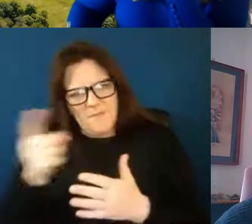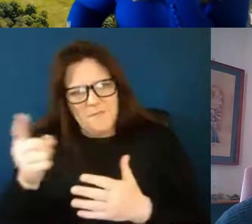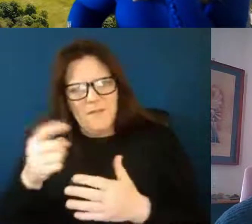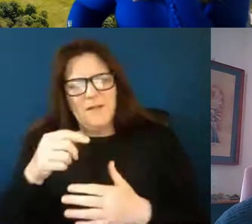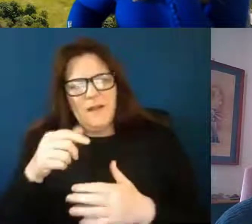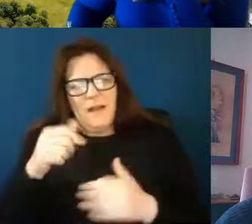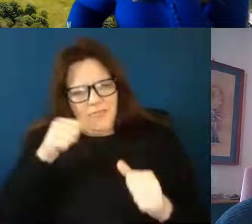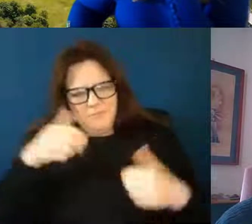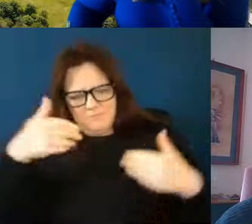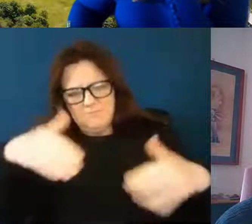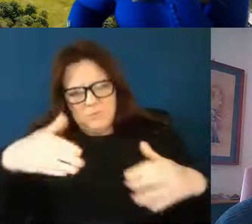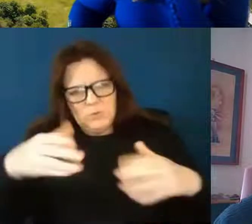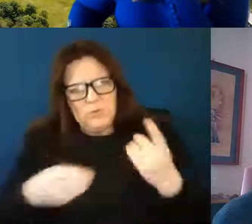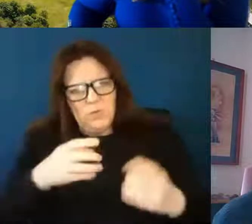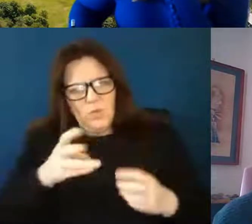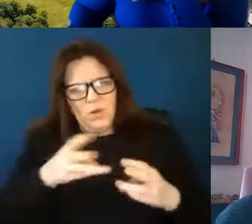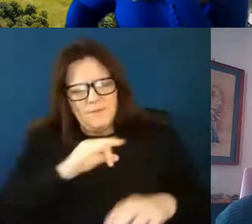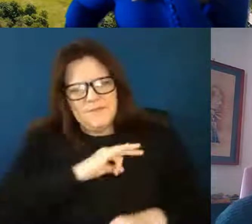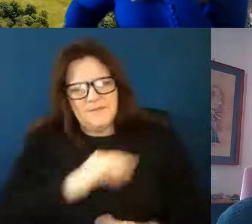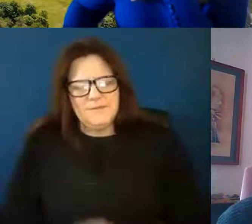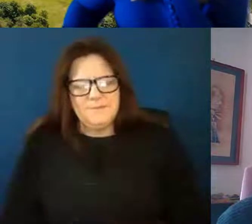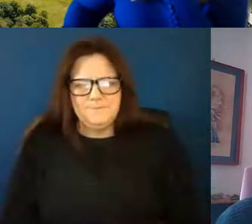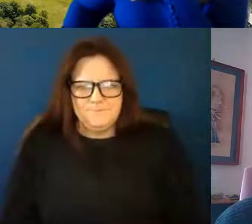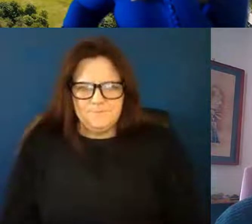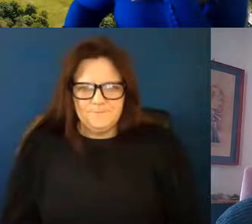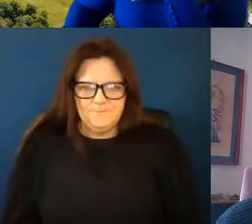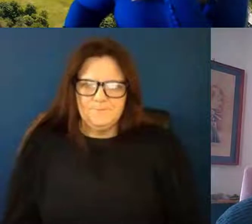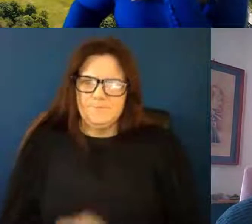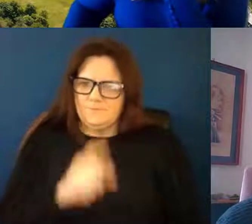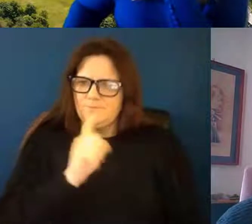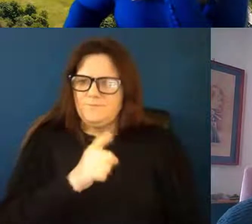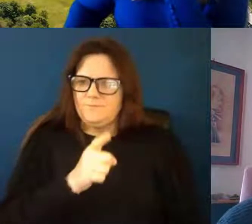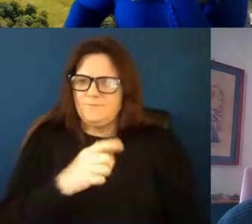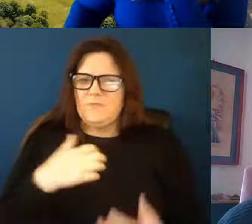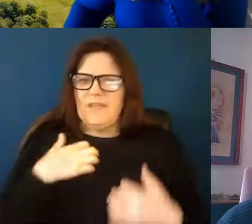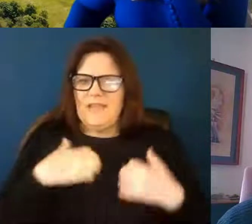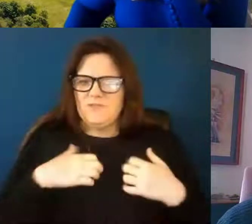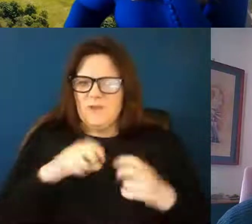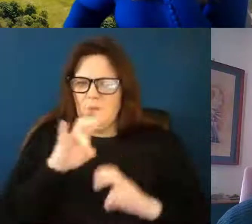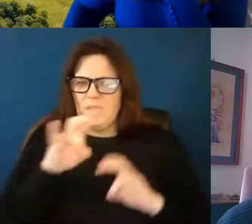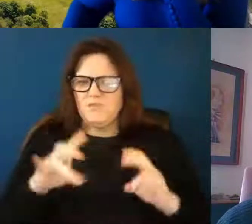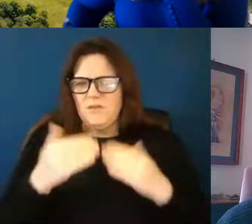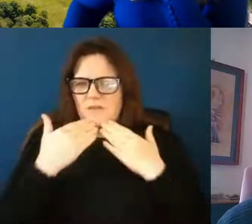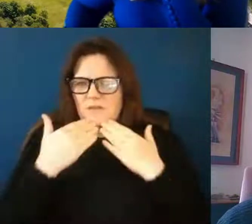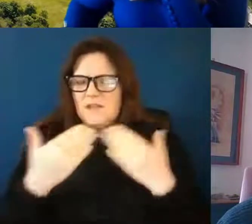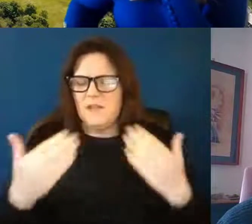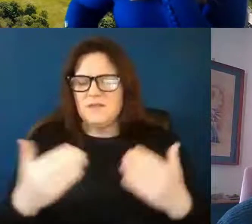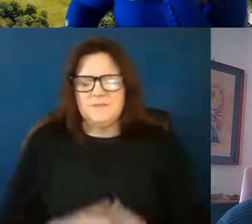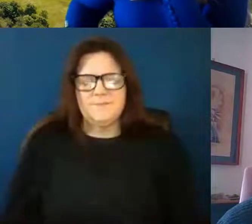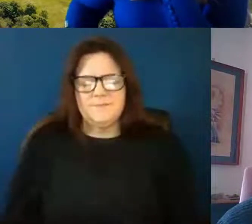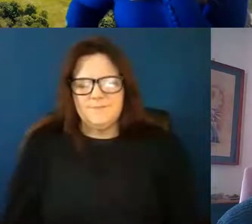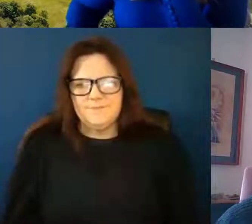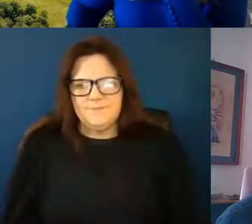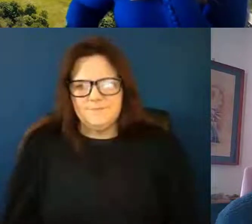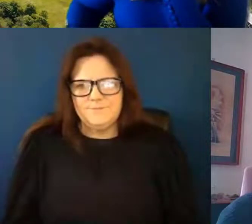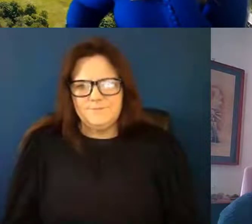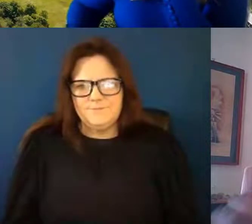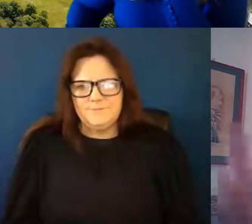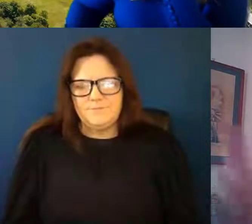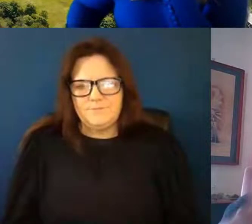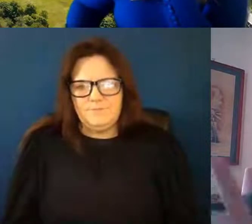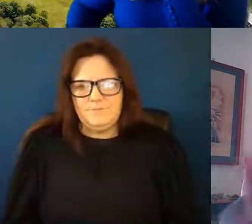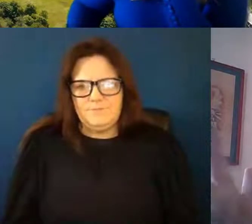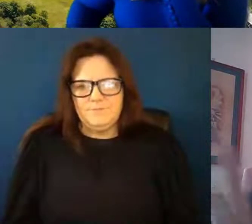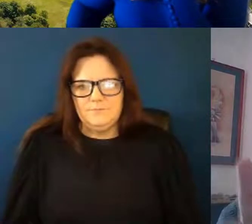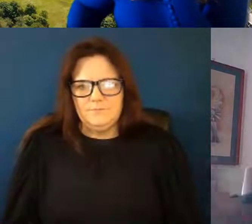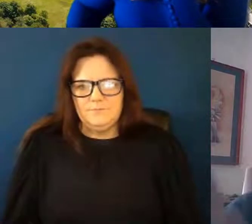them do that sort of work themselves? That's a really interesting question, Patrick. Thanks a lot for that. And I think what I'm going to do is